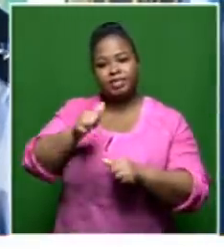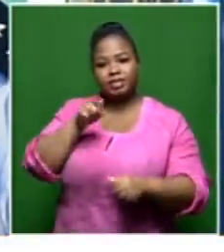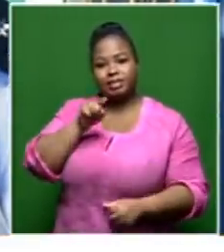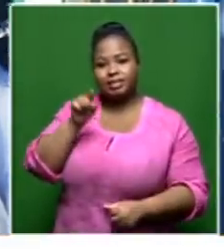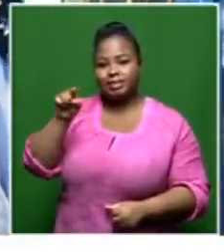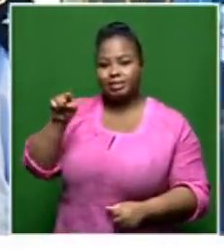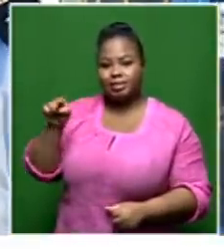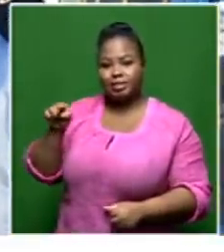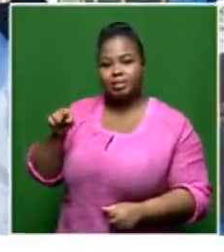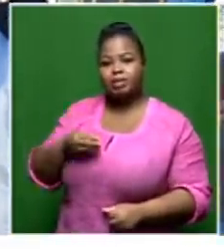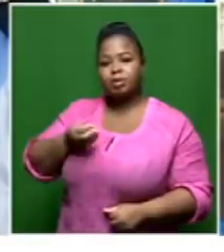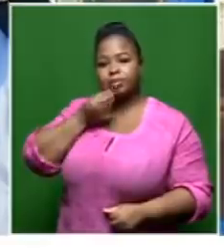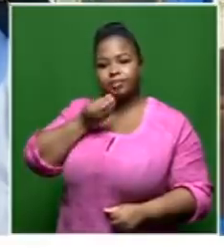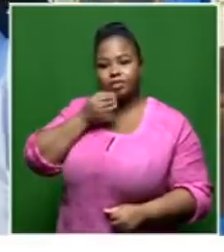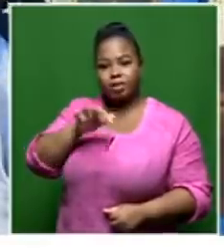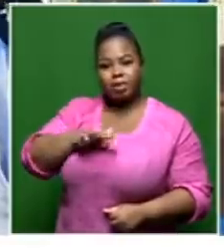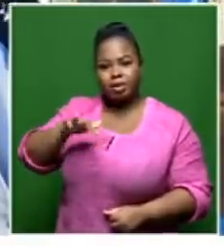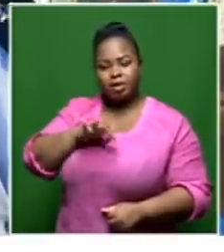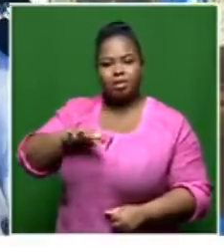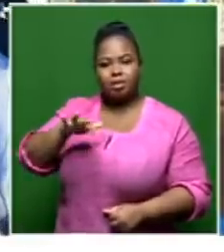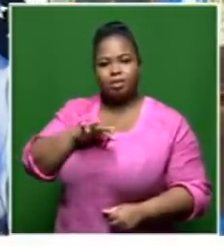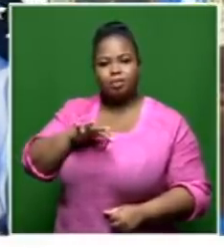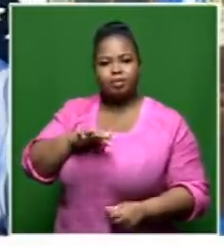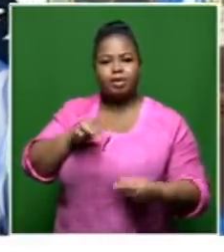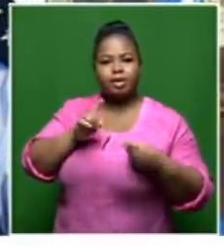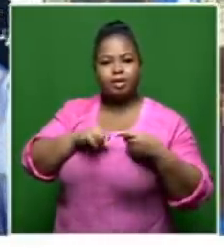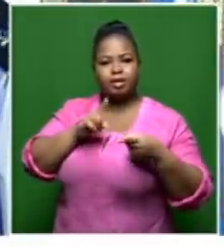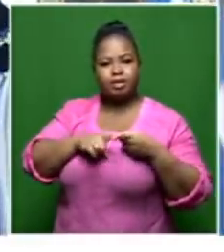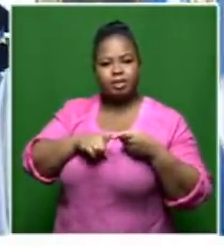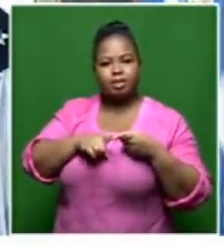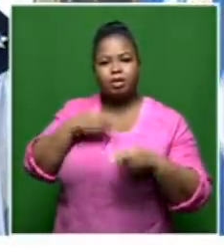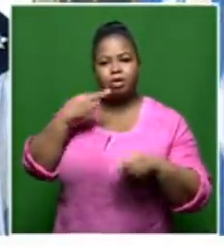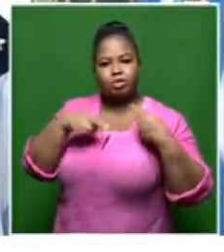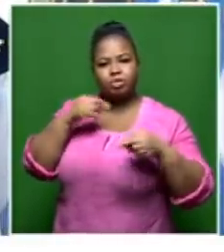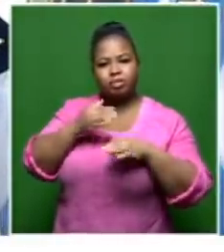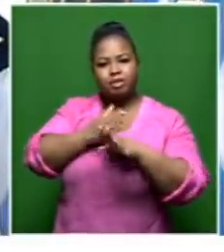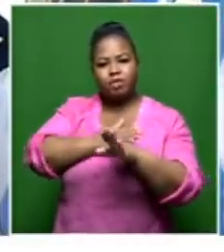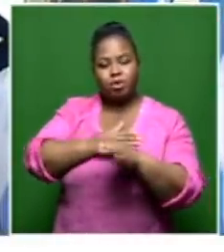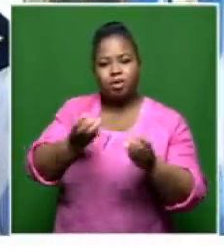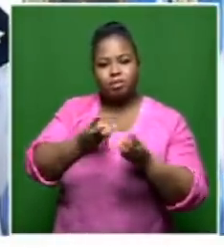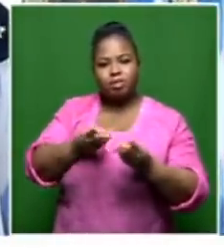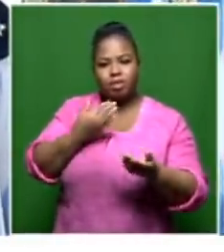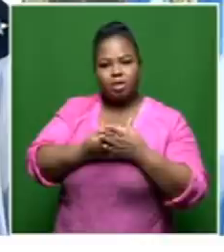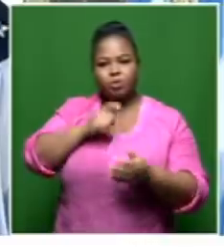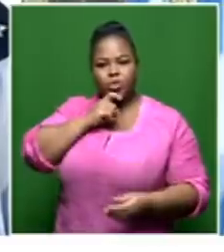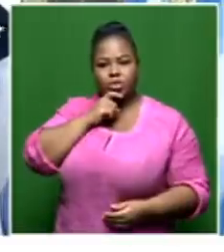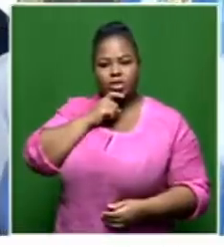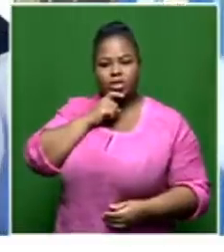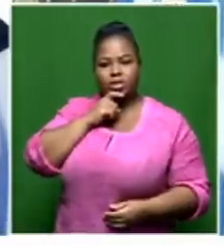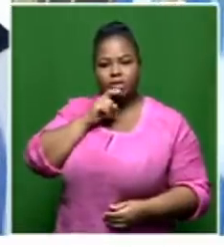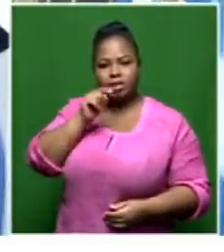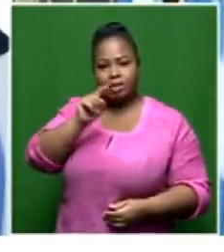be cleansed and sanitized before we allow the people to use the promenade.